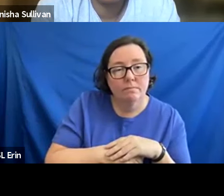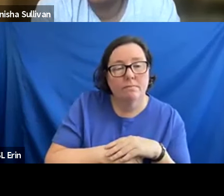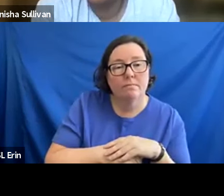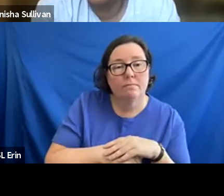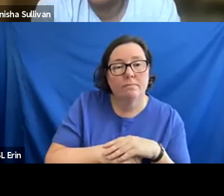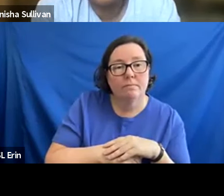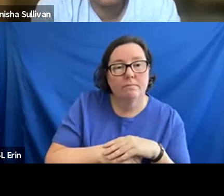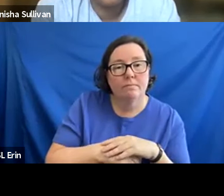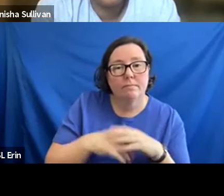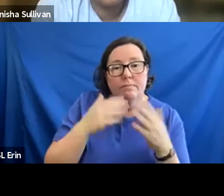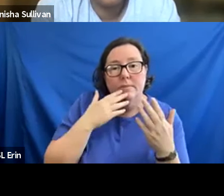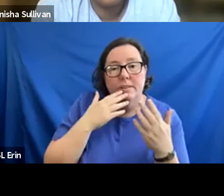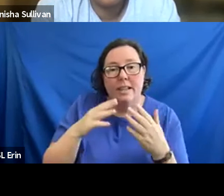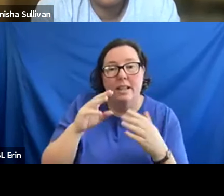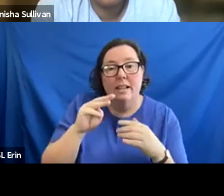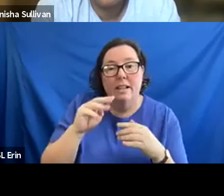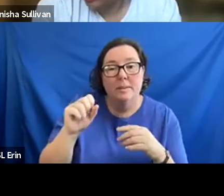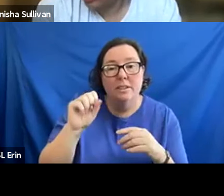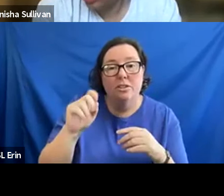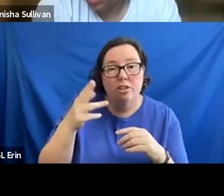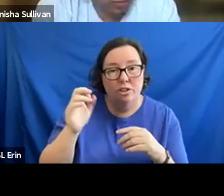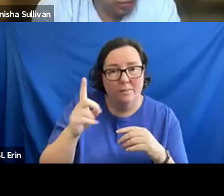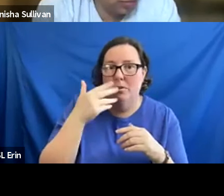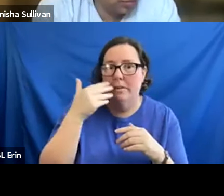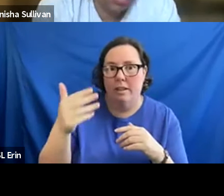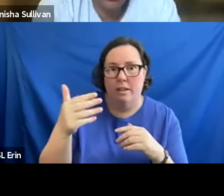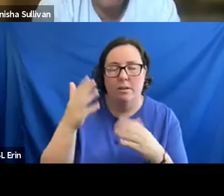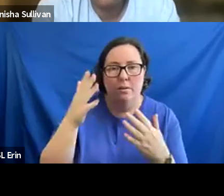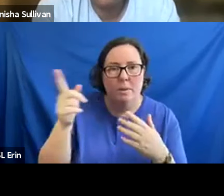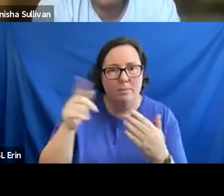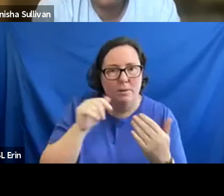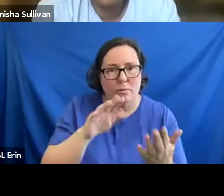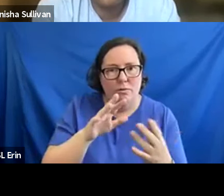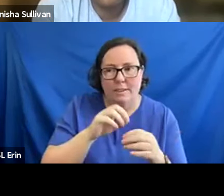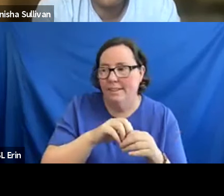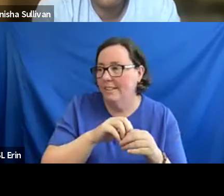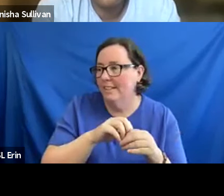Ms. Shepherd, thank you. I think you may have addressed this in your